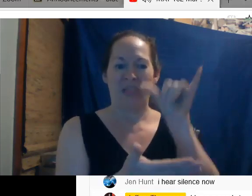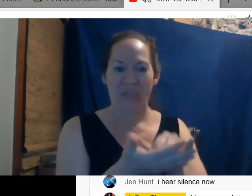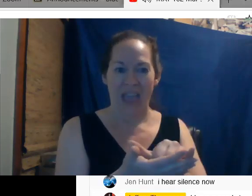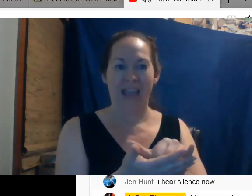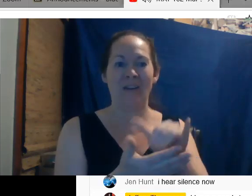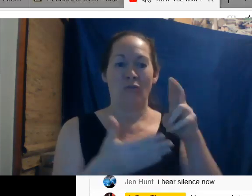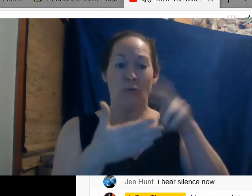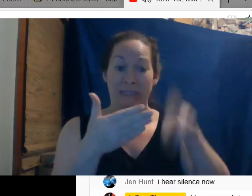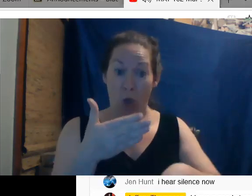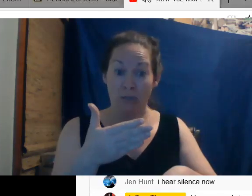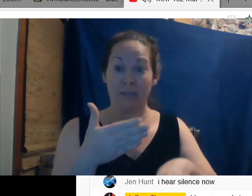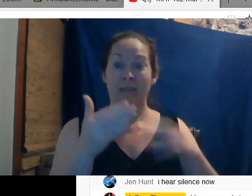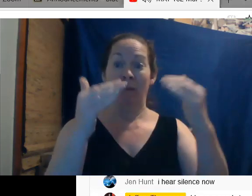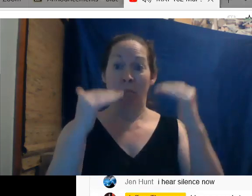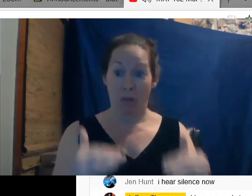below.